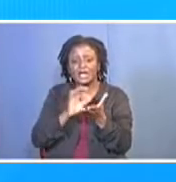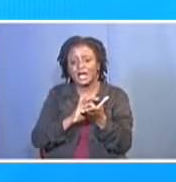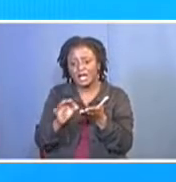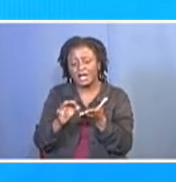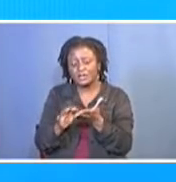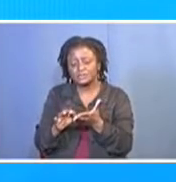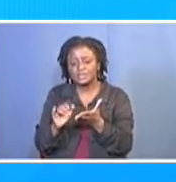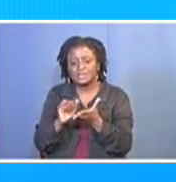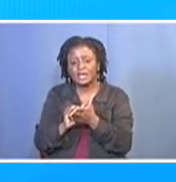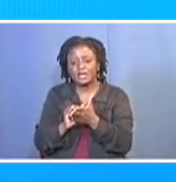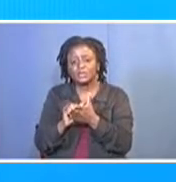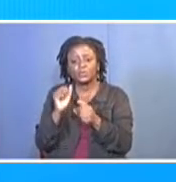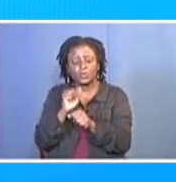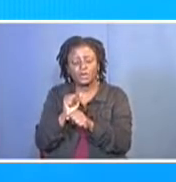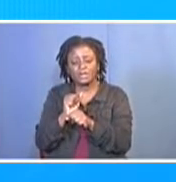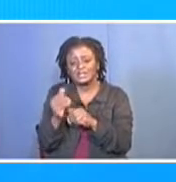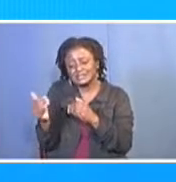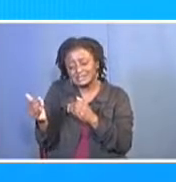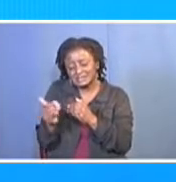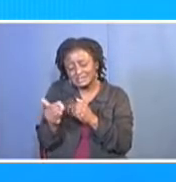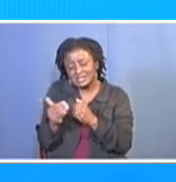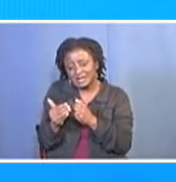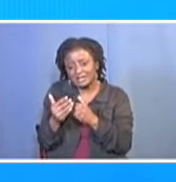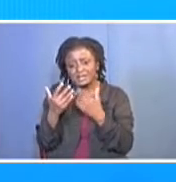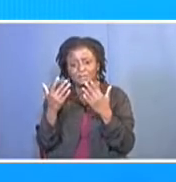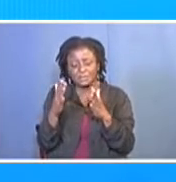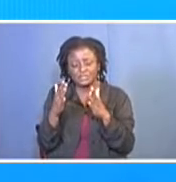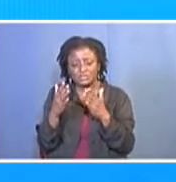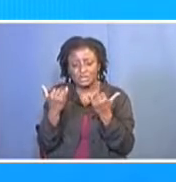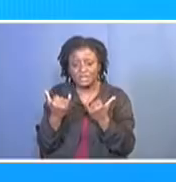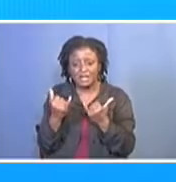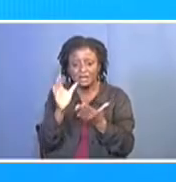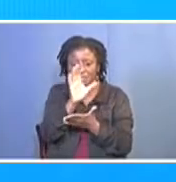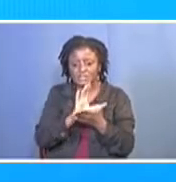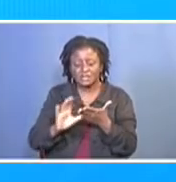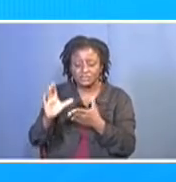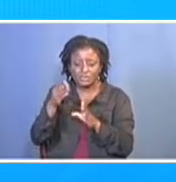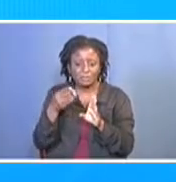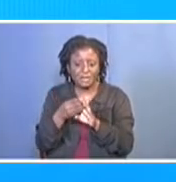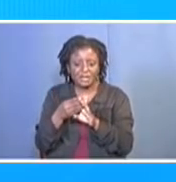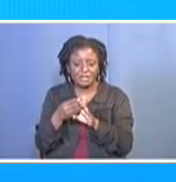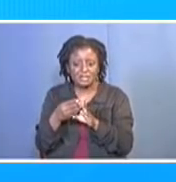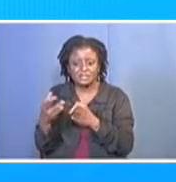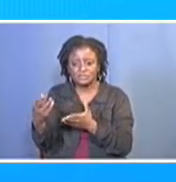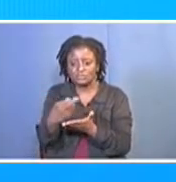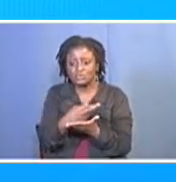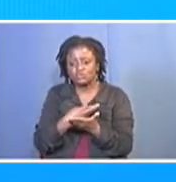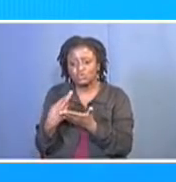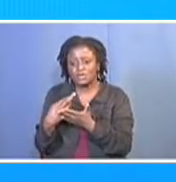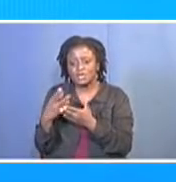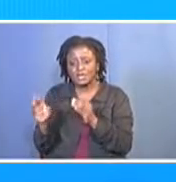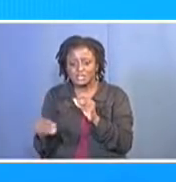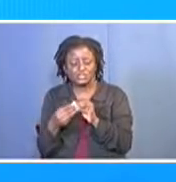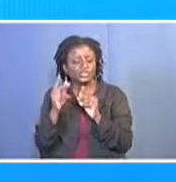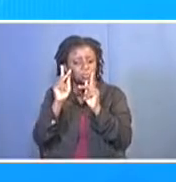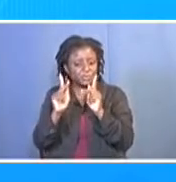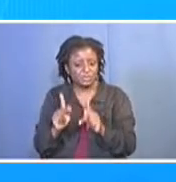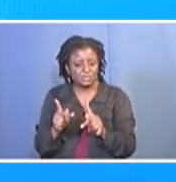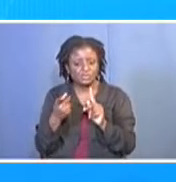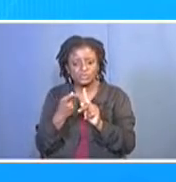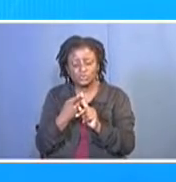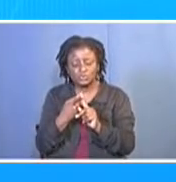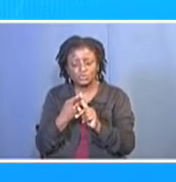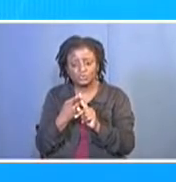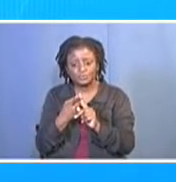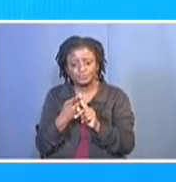nearing a completion. Right now, the central bank is recruiting additional persons to